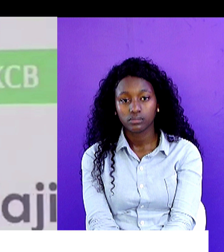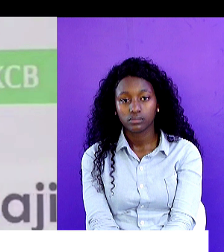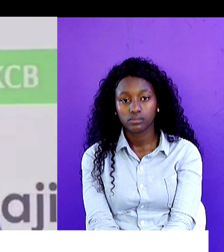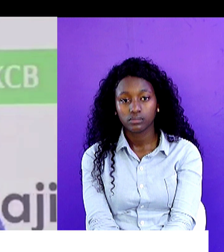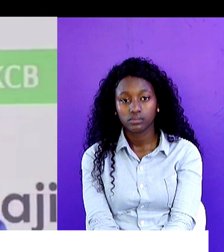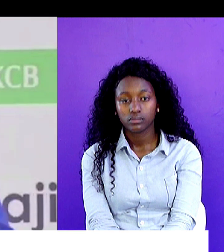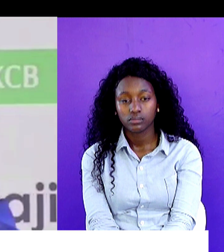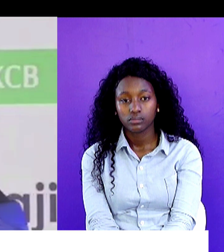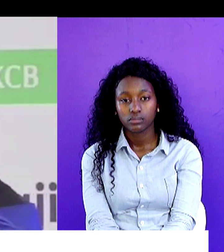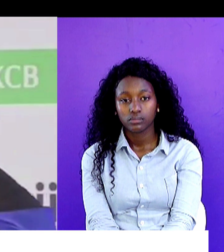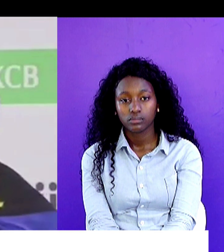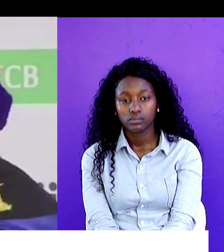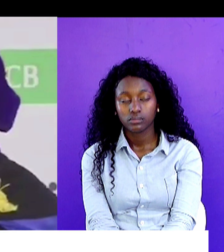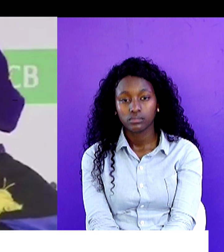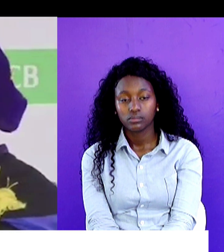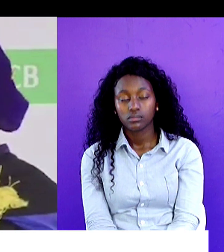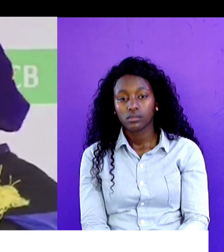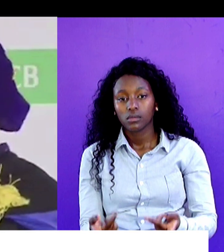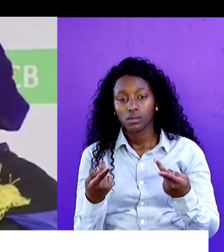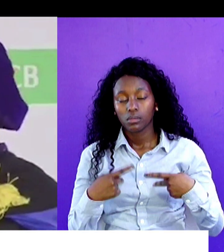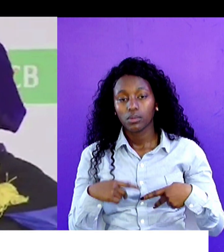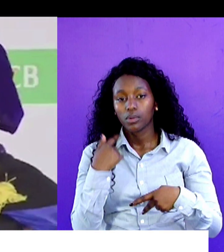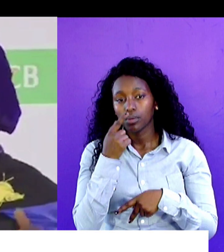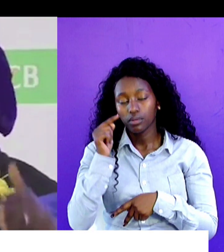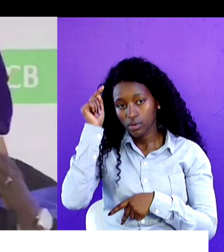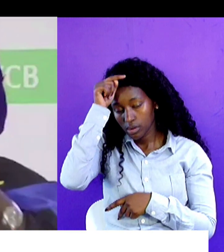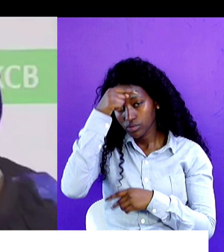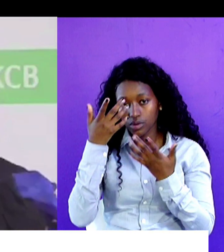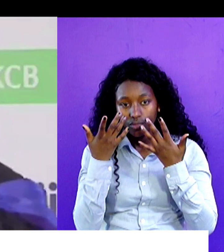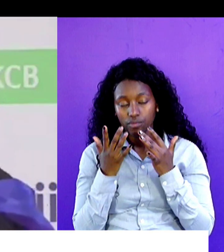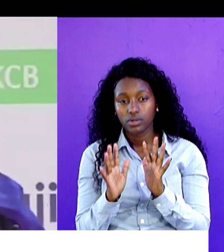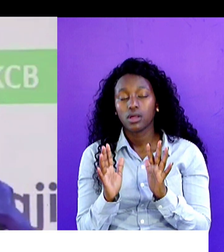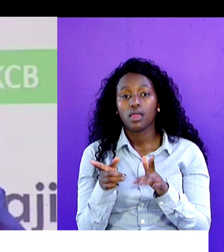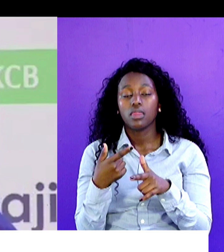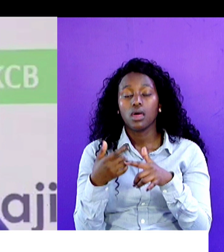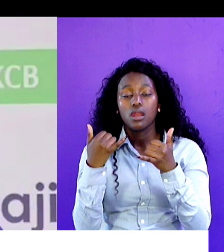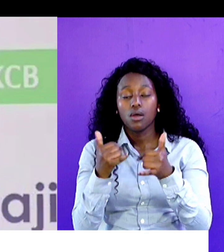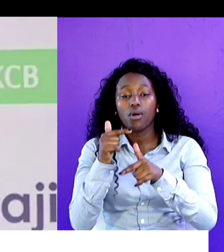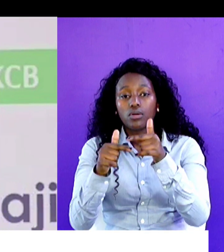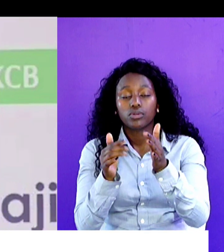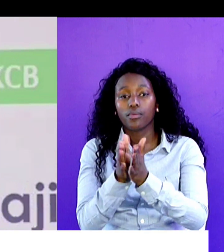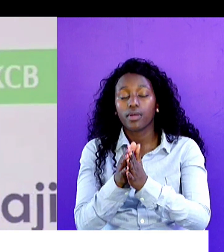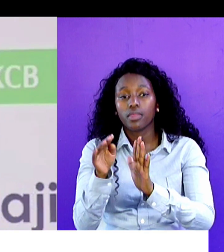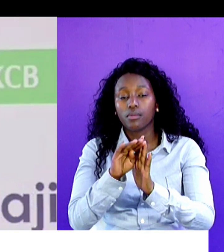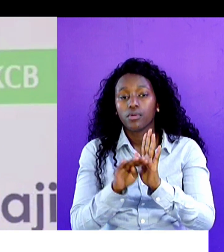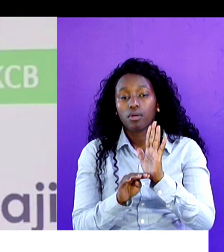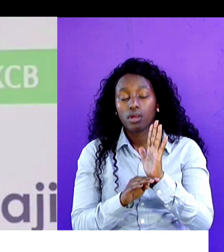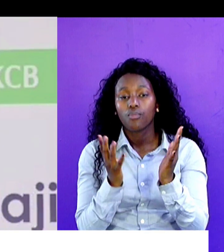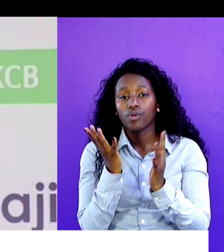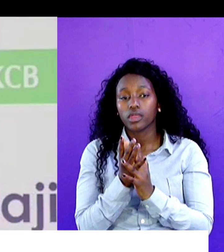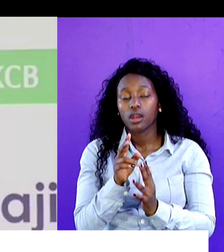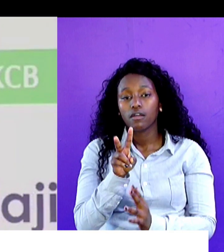Some of the ones that have graduated today, had they gone through the normal program within our VTC,